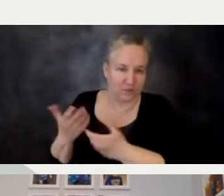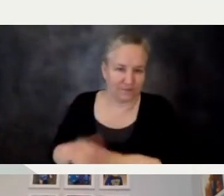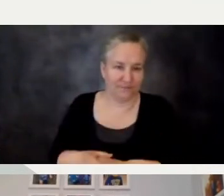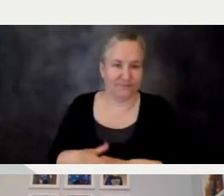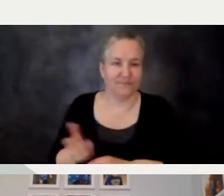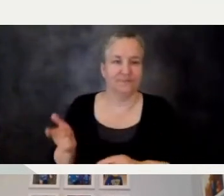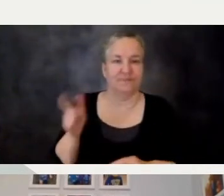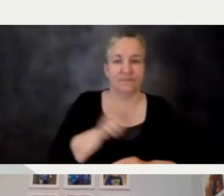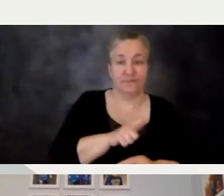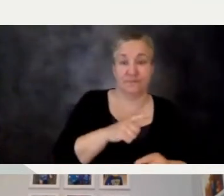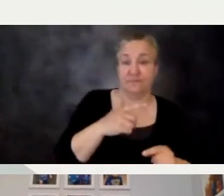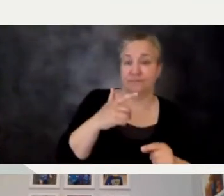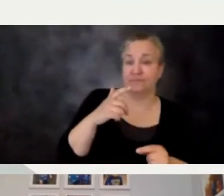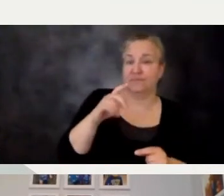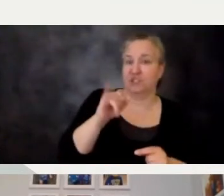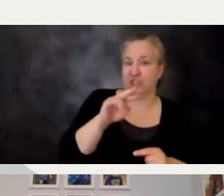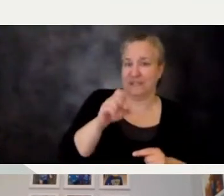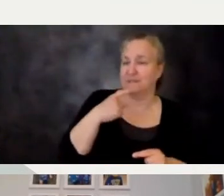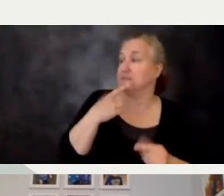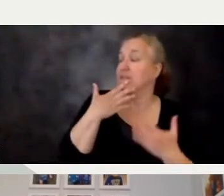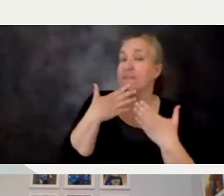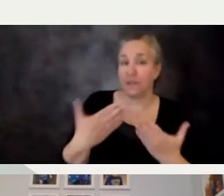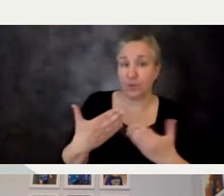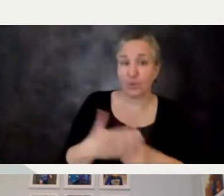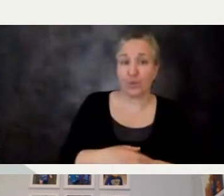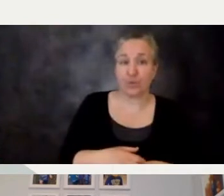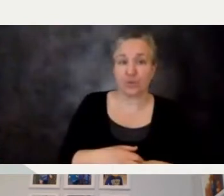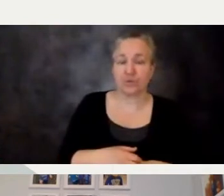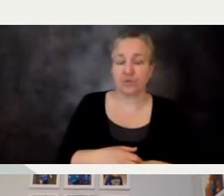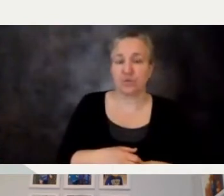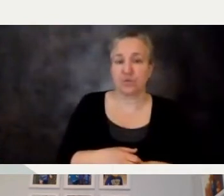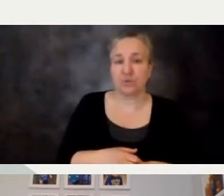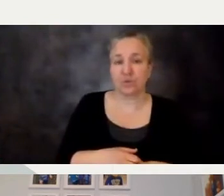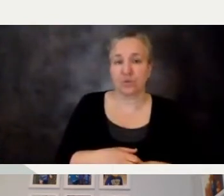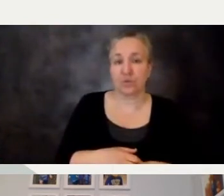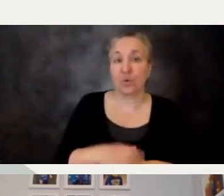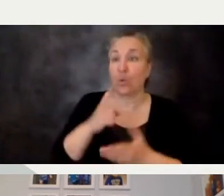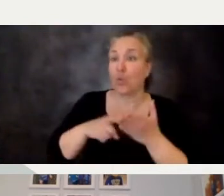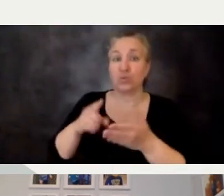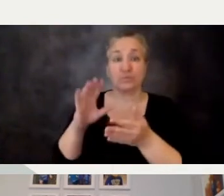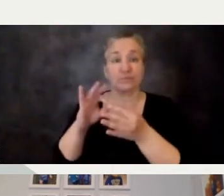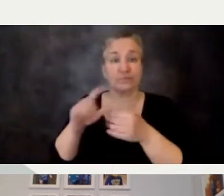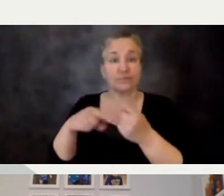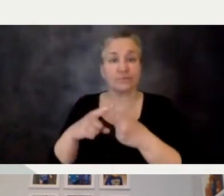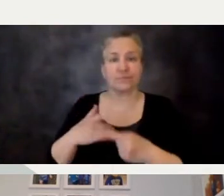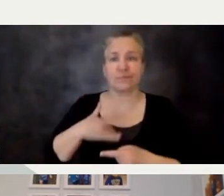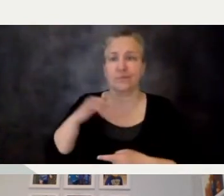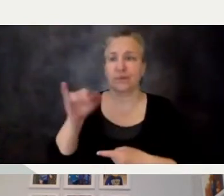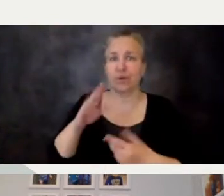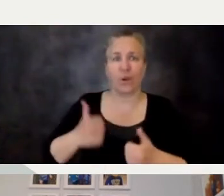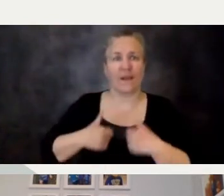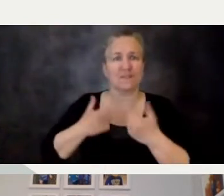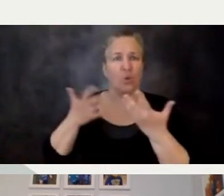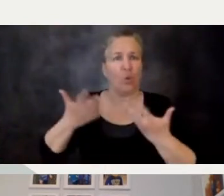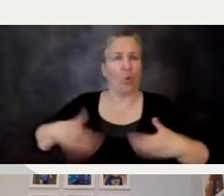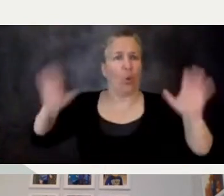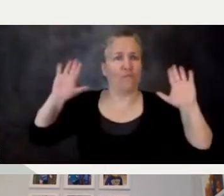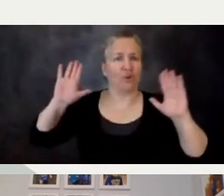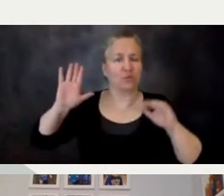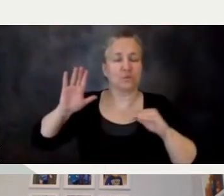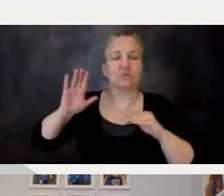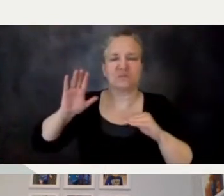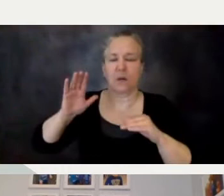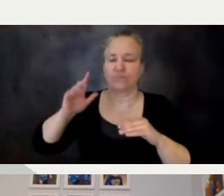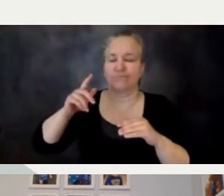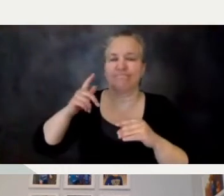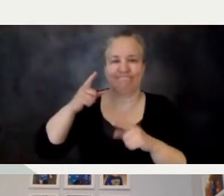And I'm struck by what you said about just feeling like your life was over at that moment. And